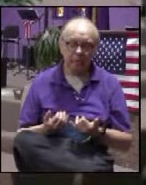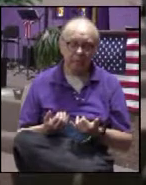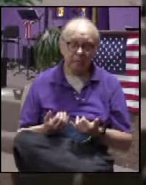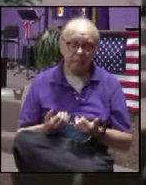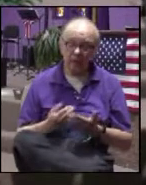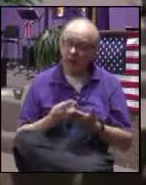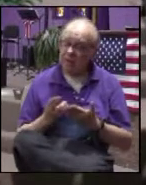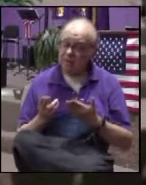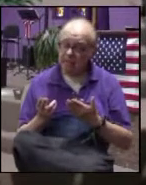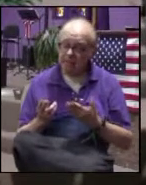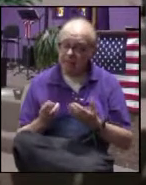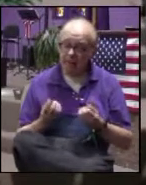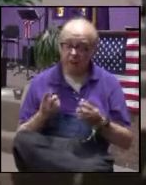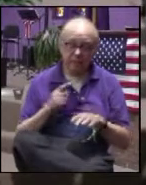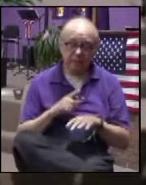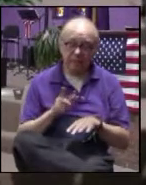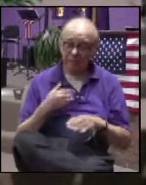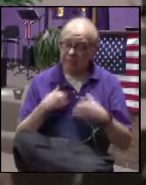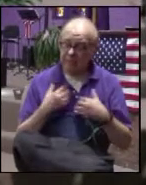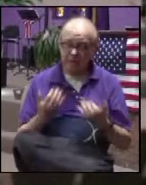Honestly, how much time do you have?